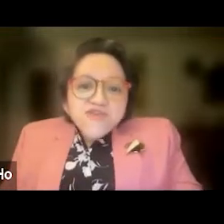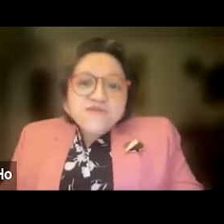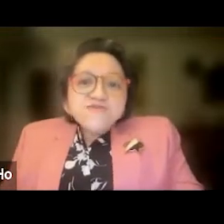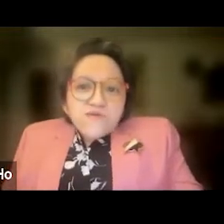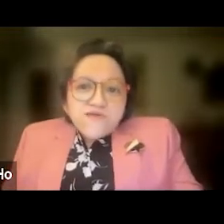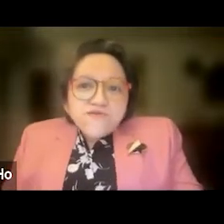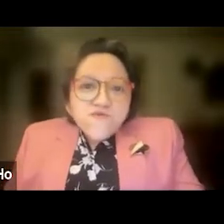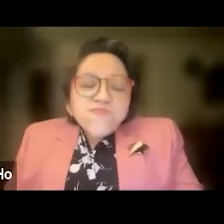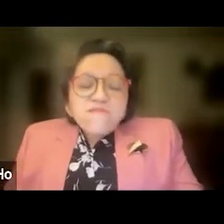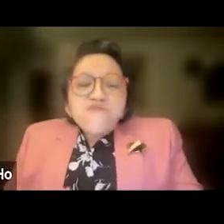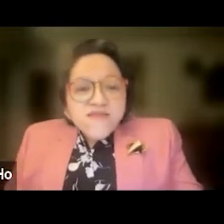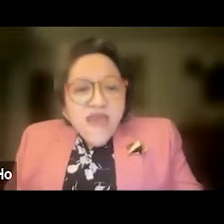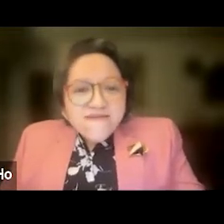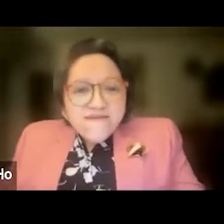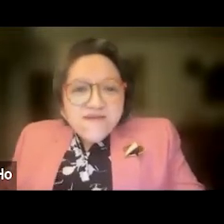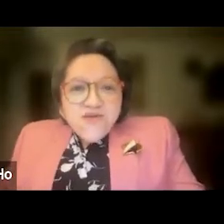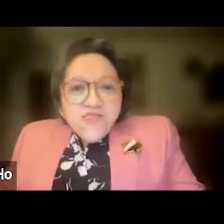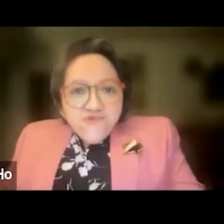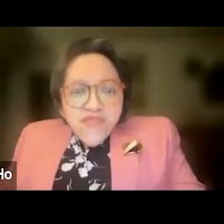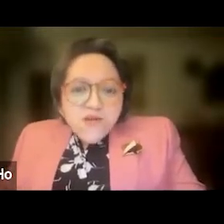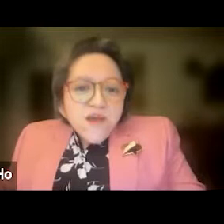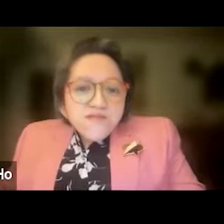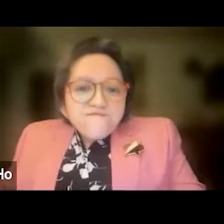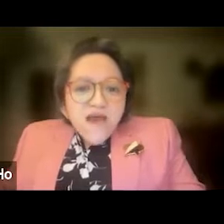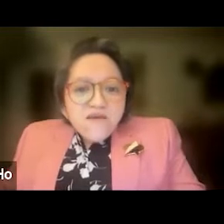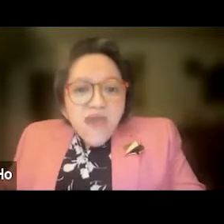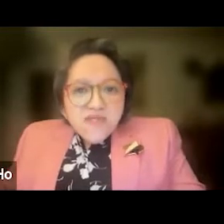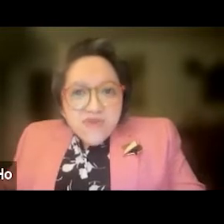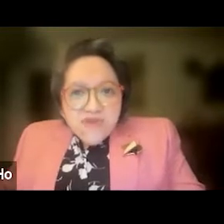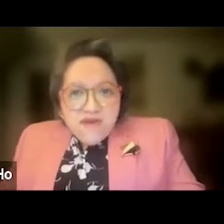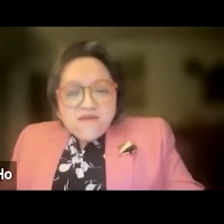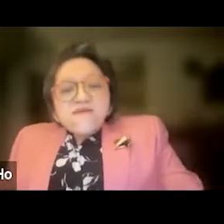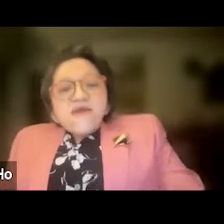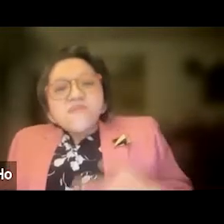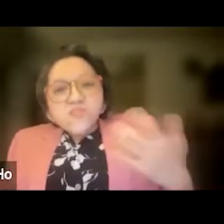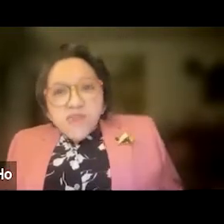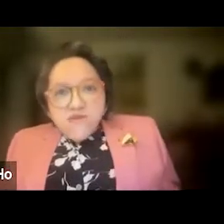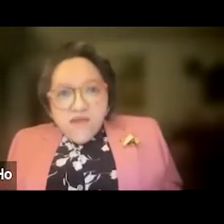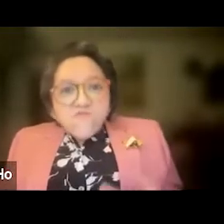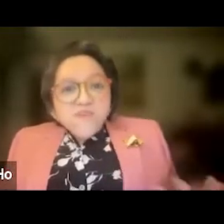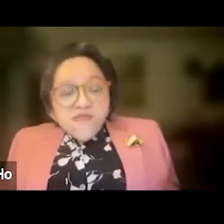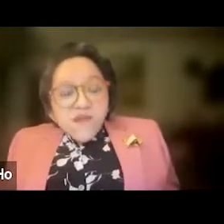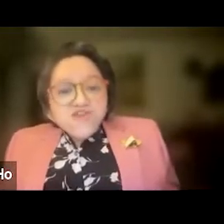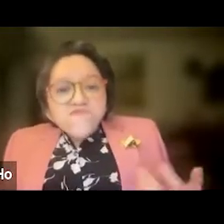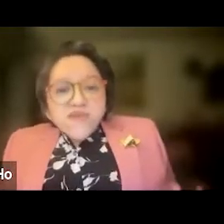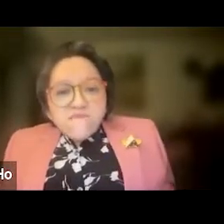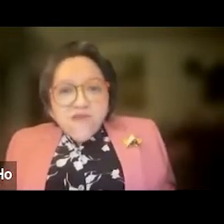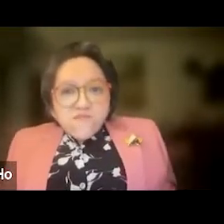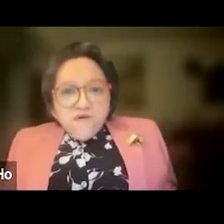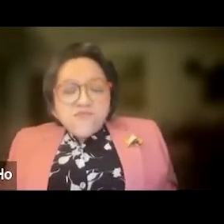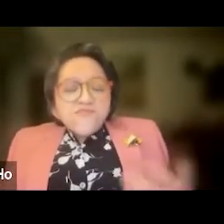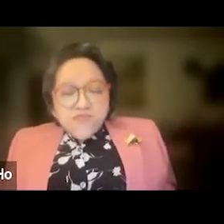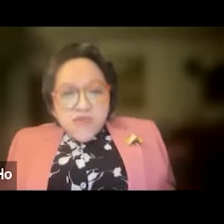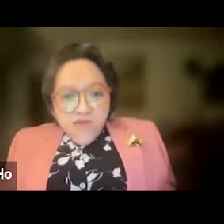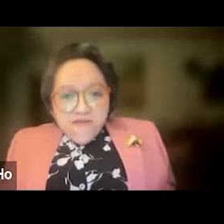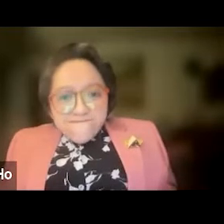their pitch to donors was then broadcast through telethons via mass media, and then later on, when the technology became